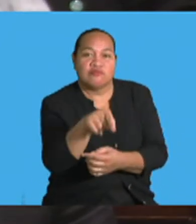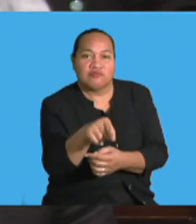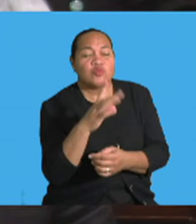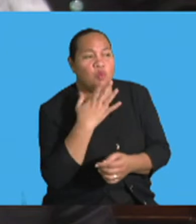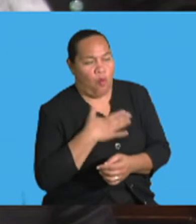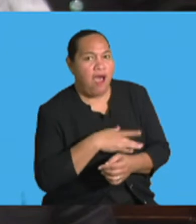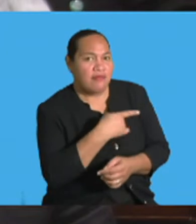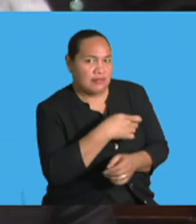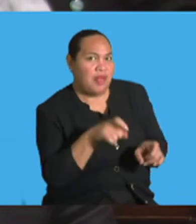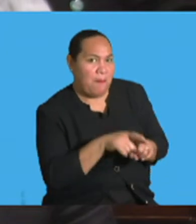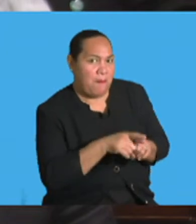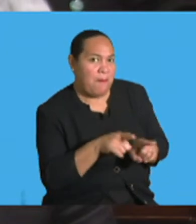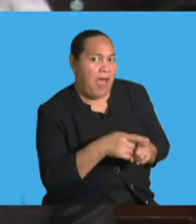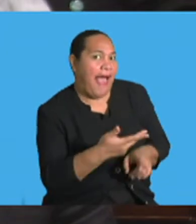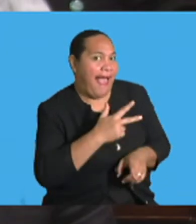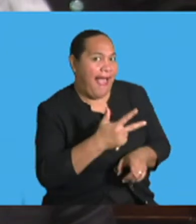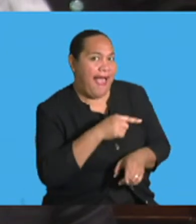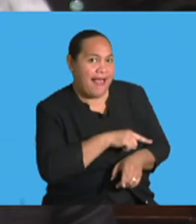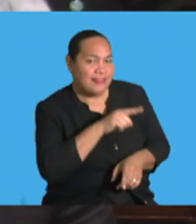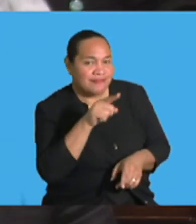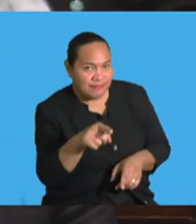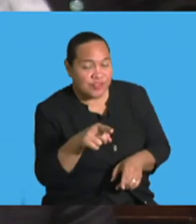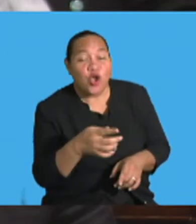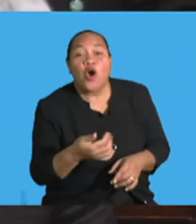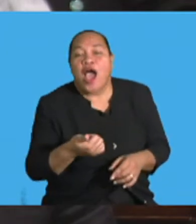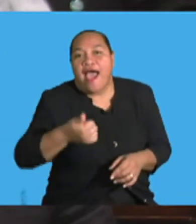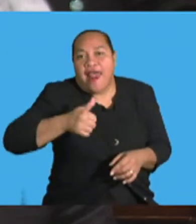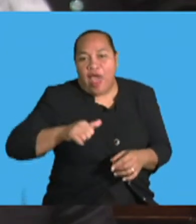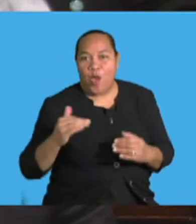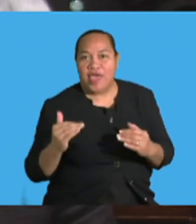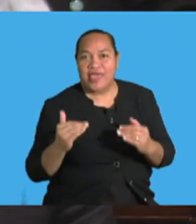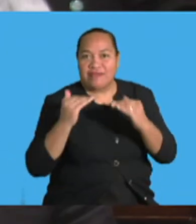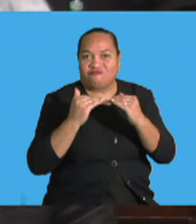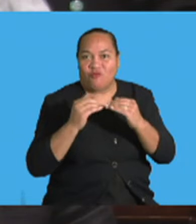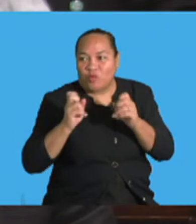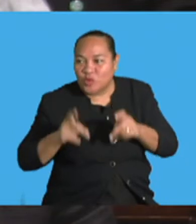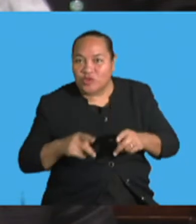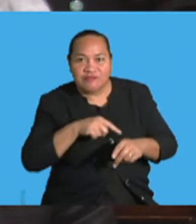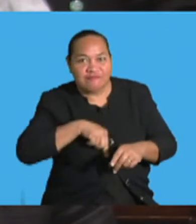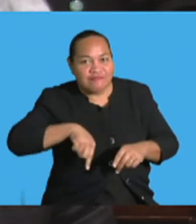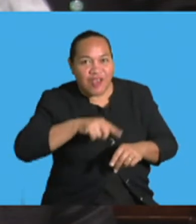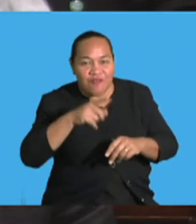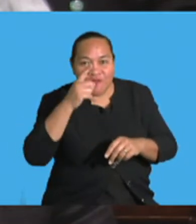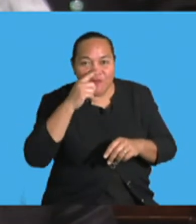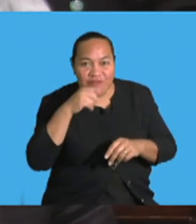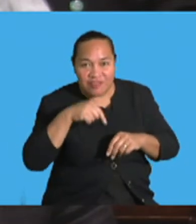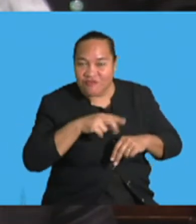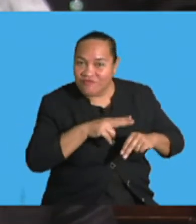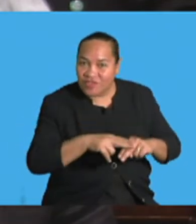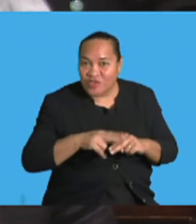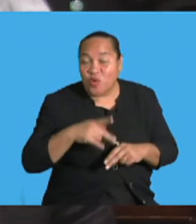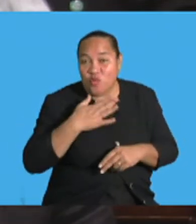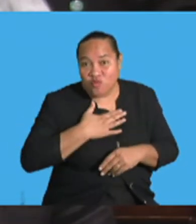Speaker, allows equal opportunities to all Fijians who wish to apply for the scheme, and in